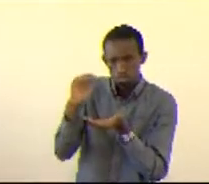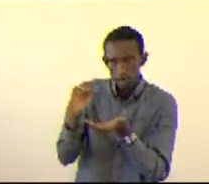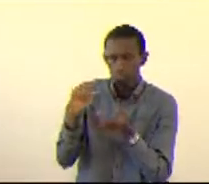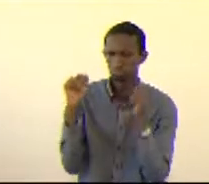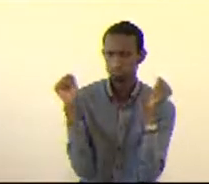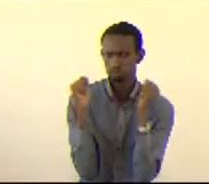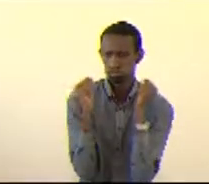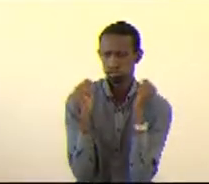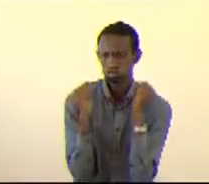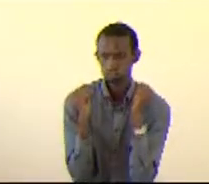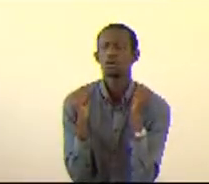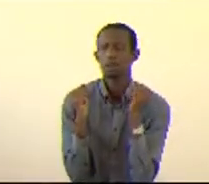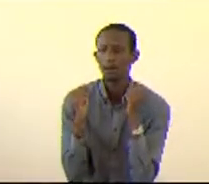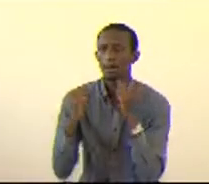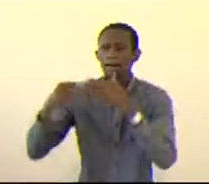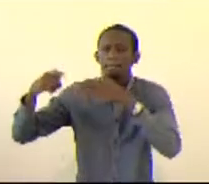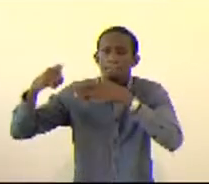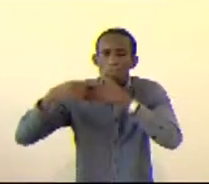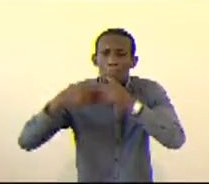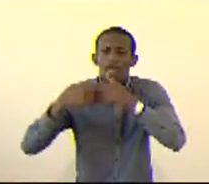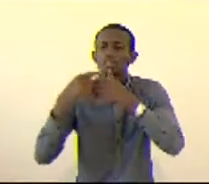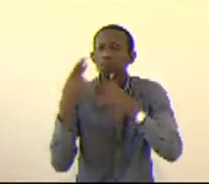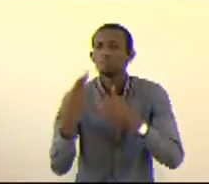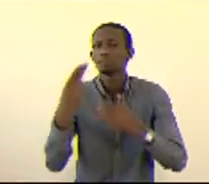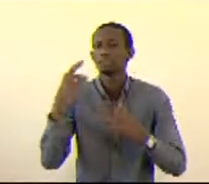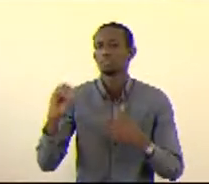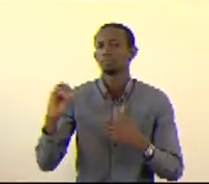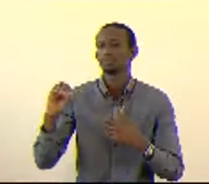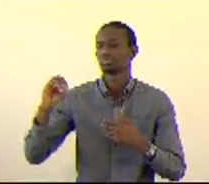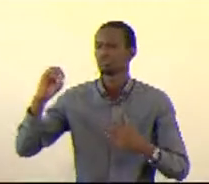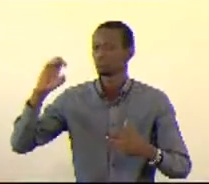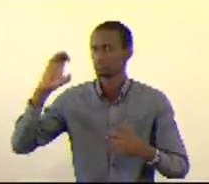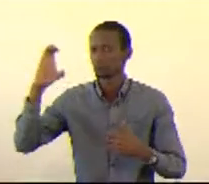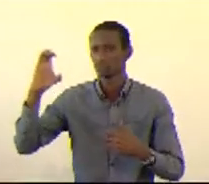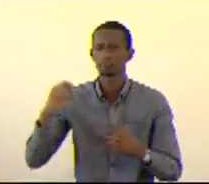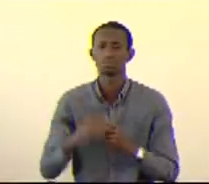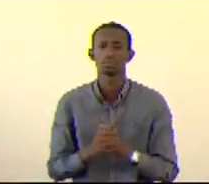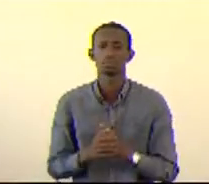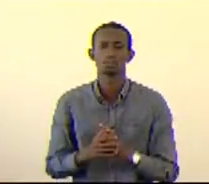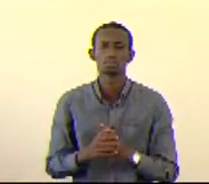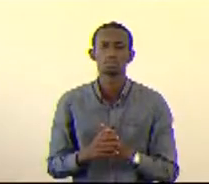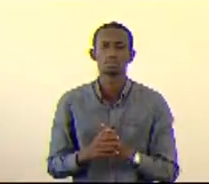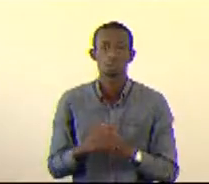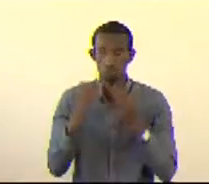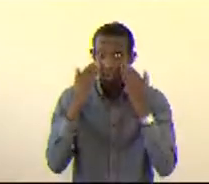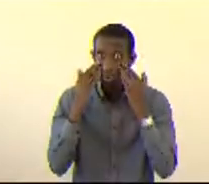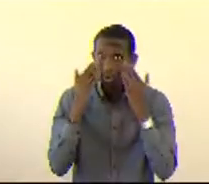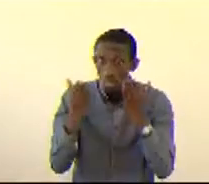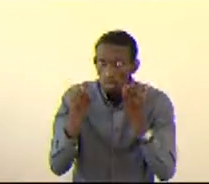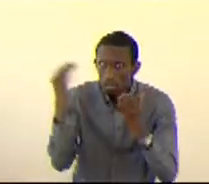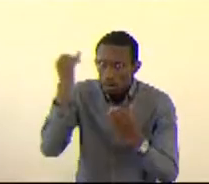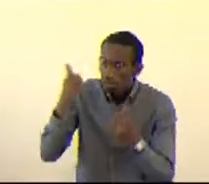see that graph very well. I may have to move my laptop a little bit so you can see. Are you able to see my graph very